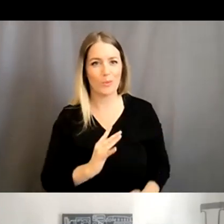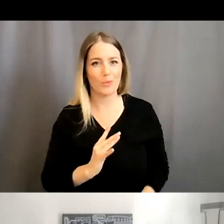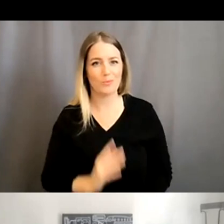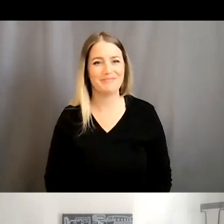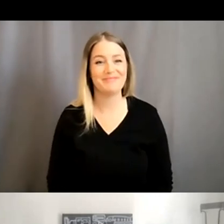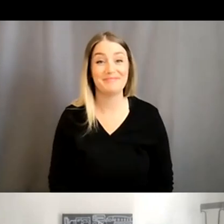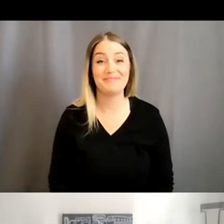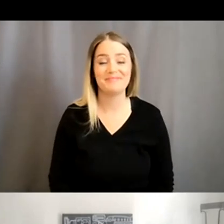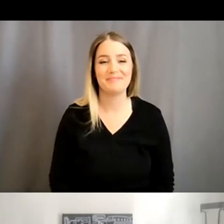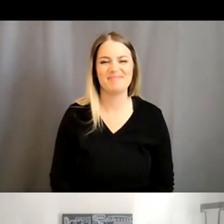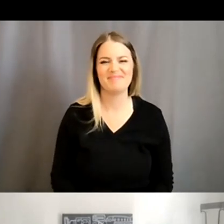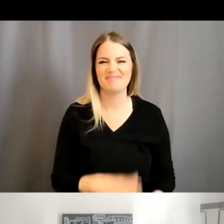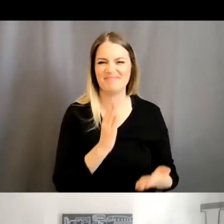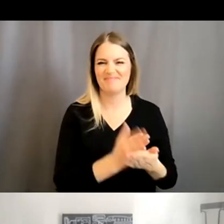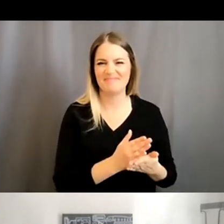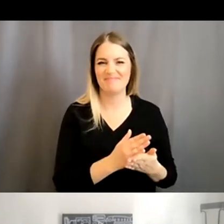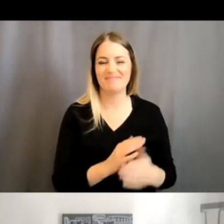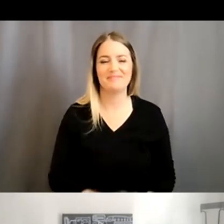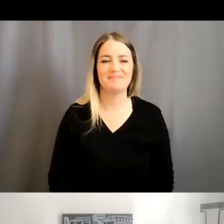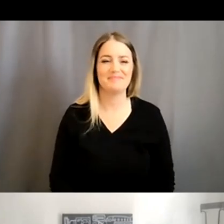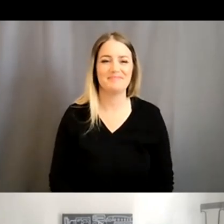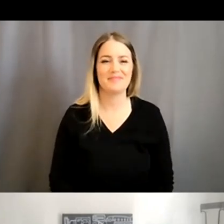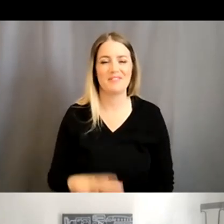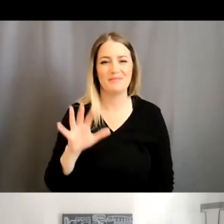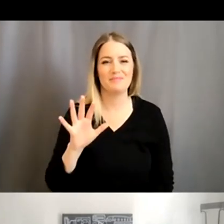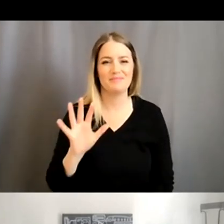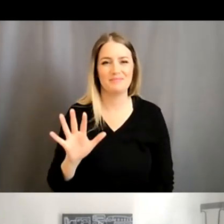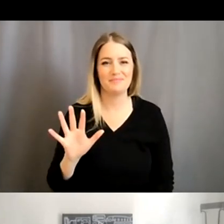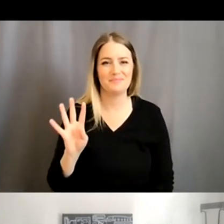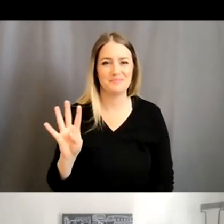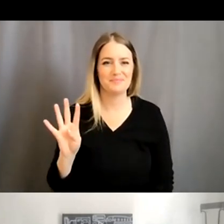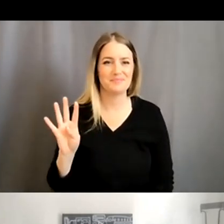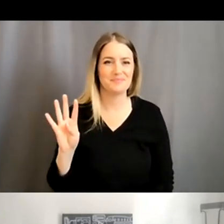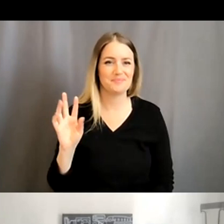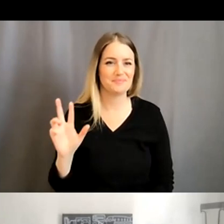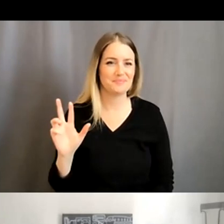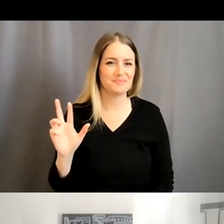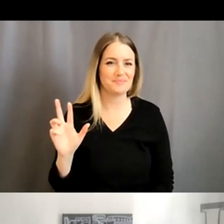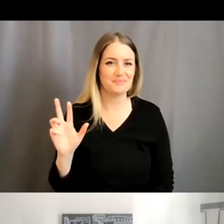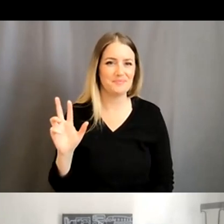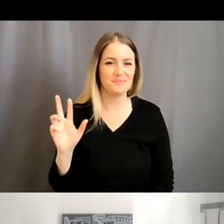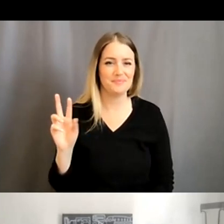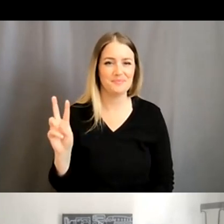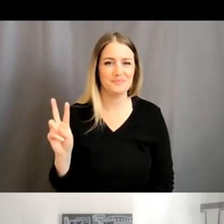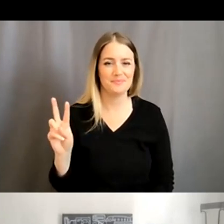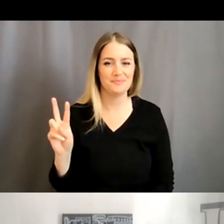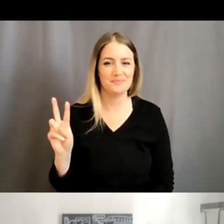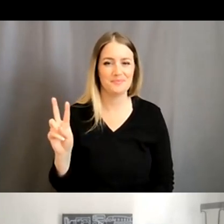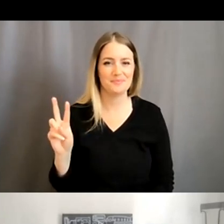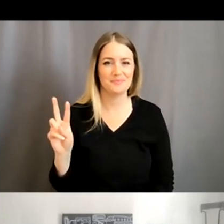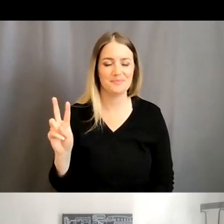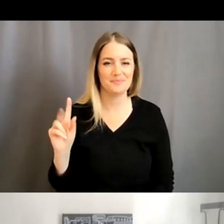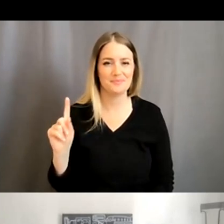All right, we'll end the poll in 5, 4, 3,